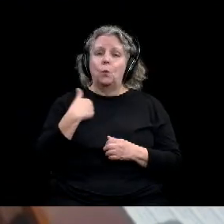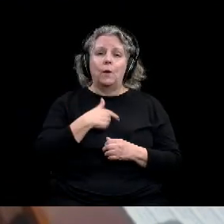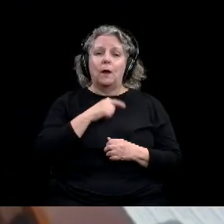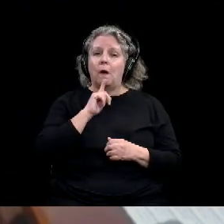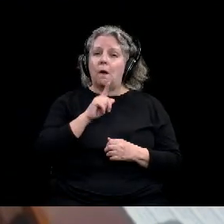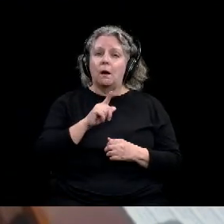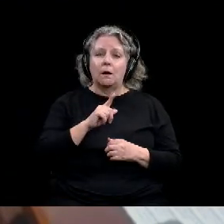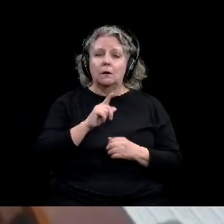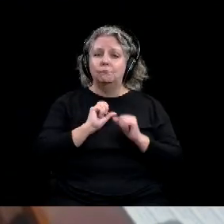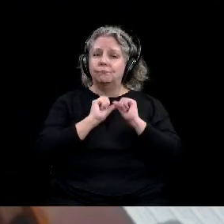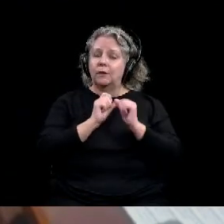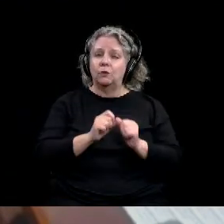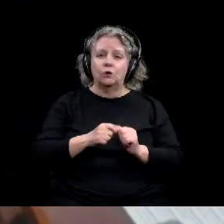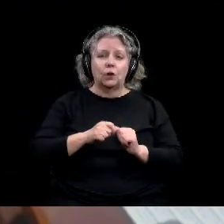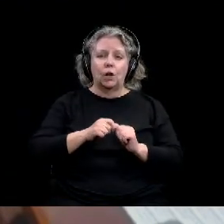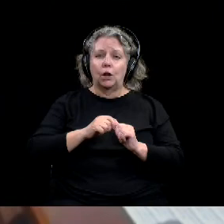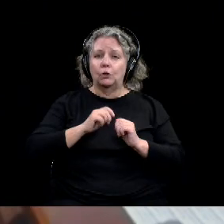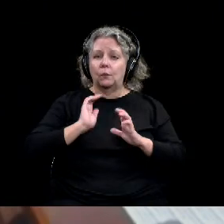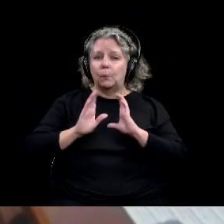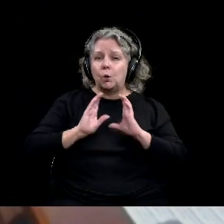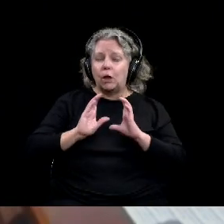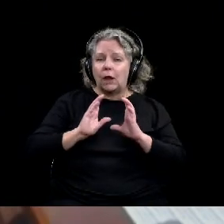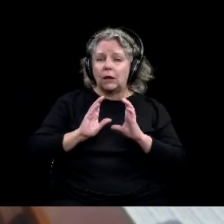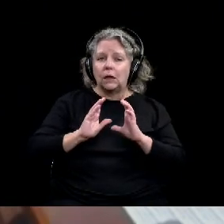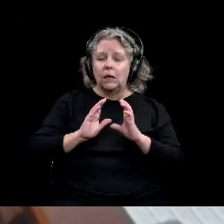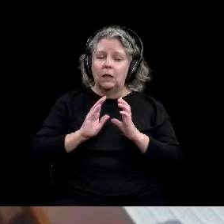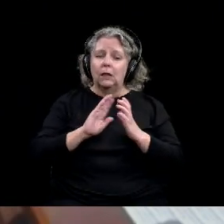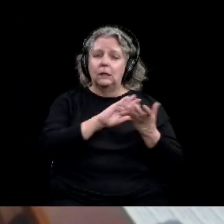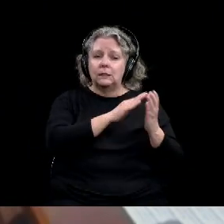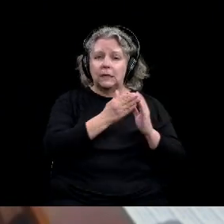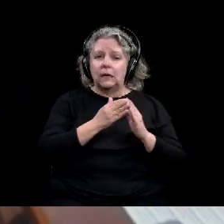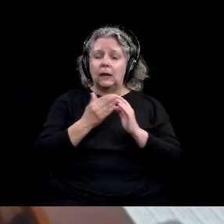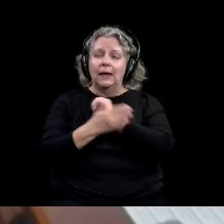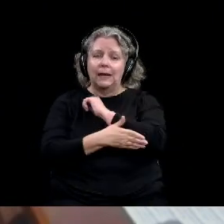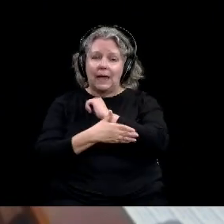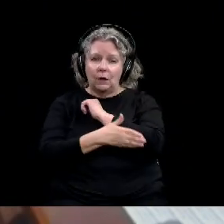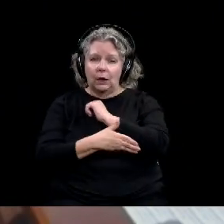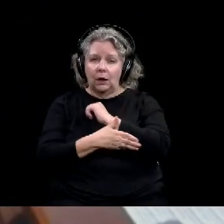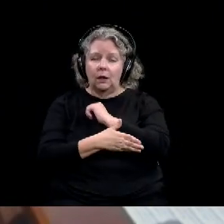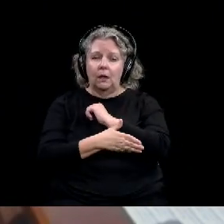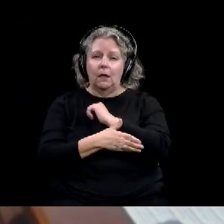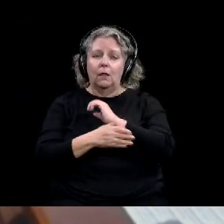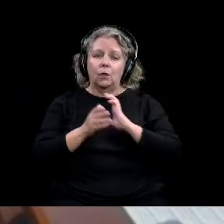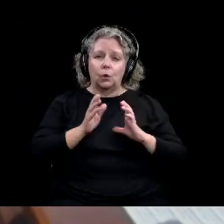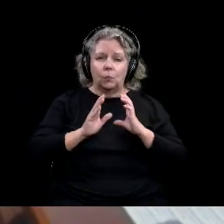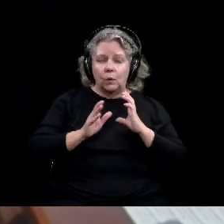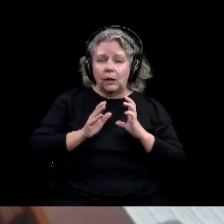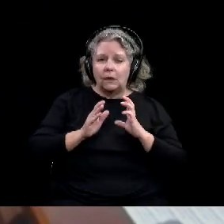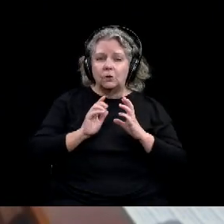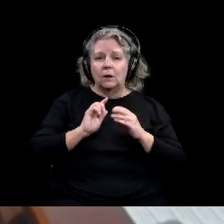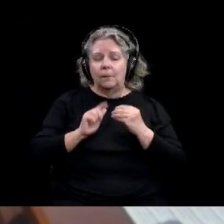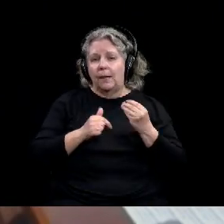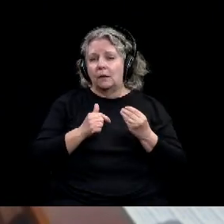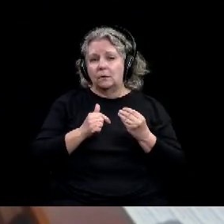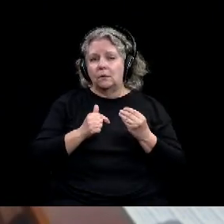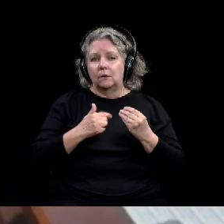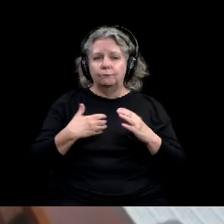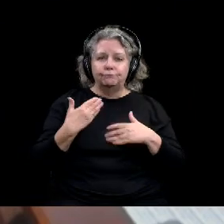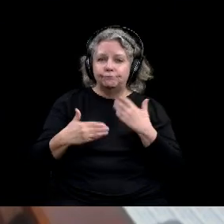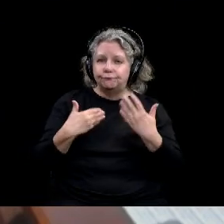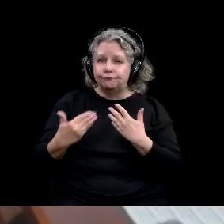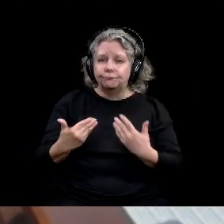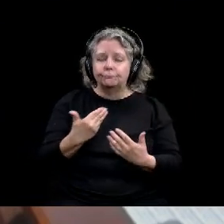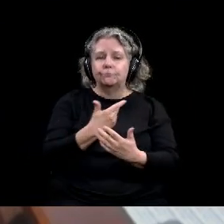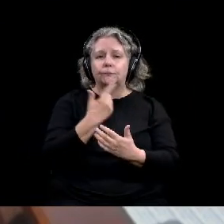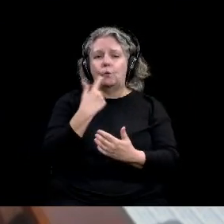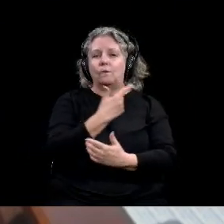county officials on what does our vaccination effort look like. So we're working in conjunction with those folks as